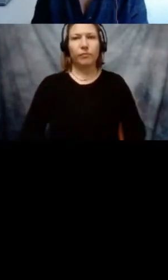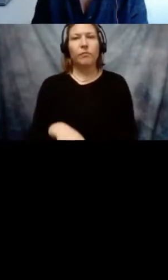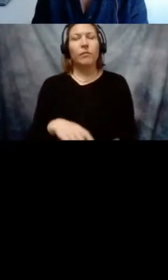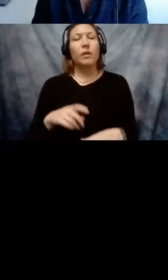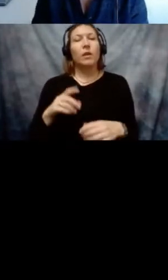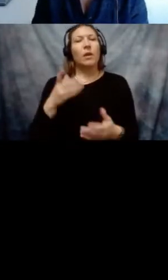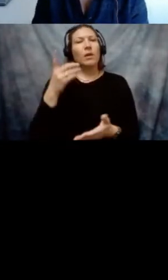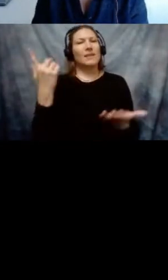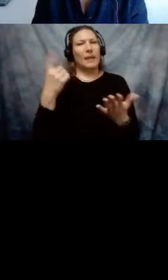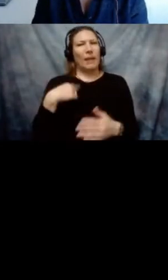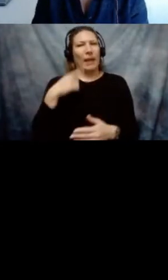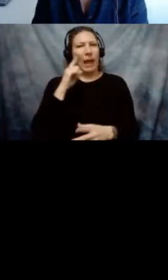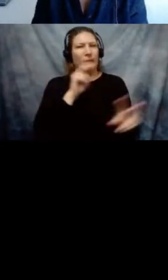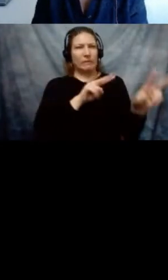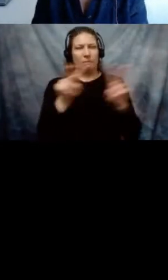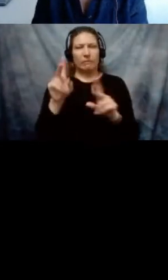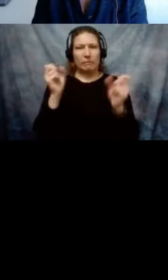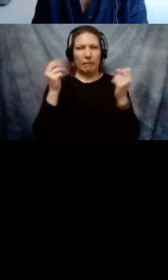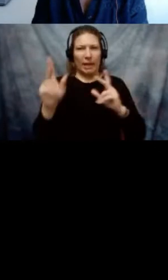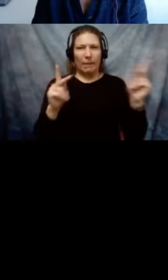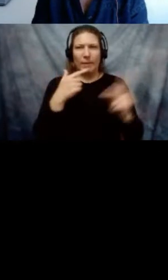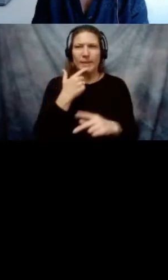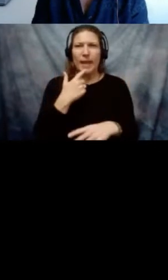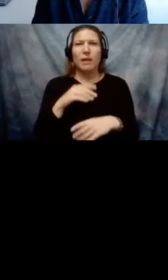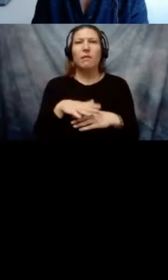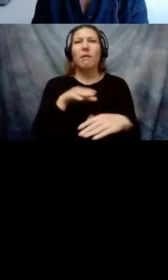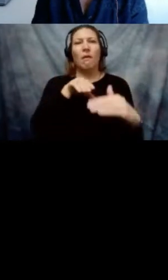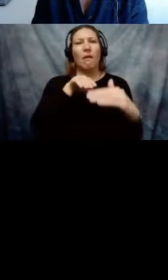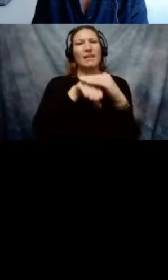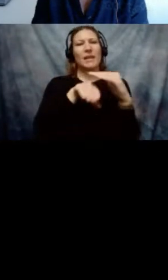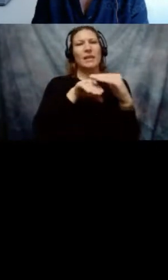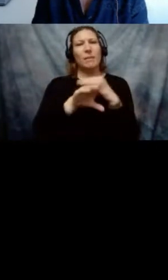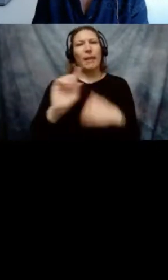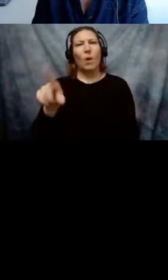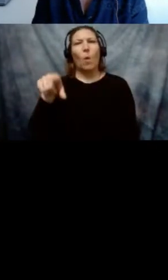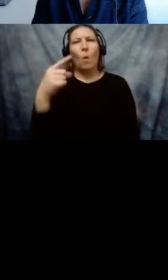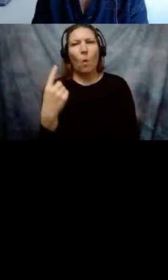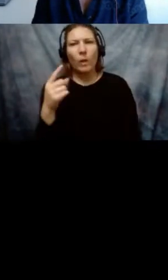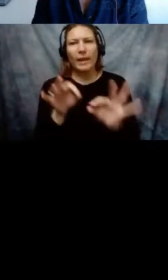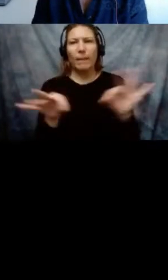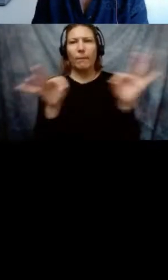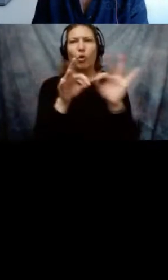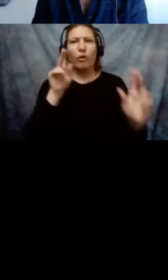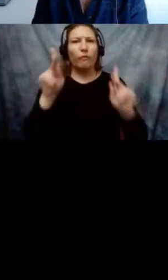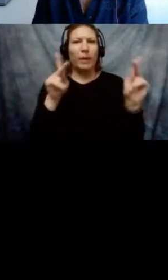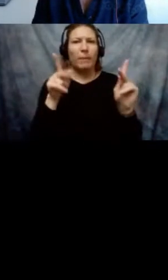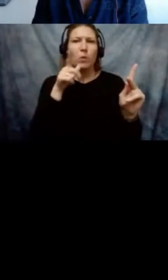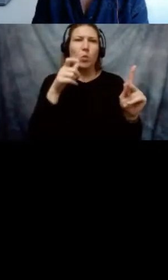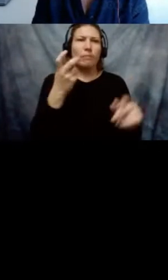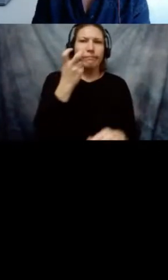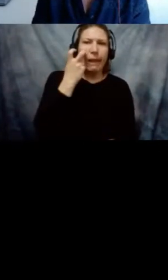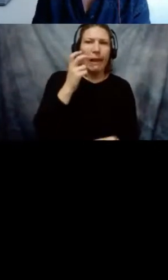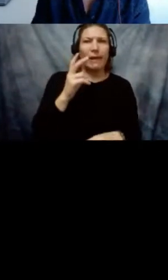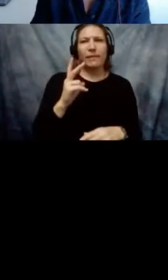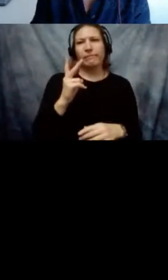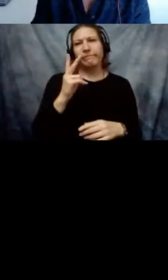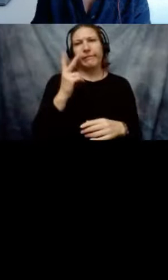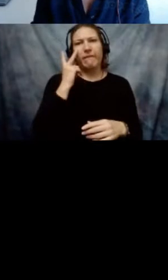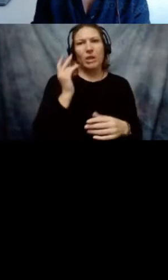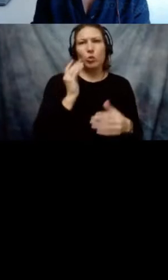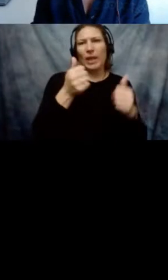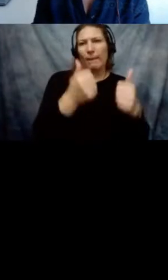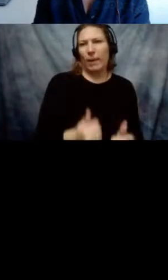encountered many times is that accessibility is only important for people with visual impairments. And I think this is a